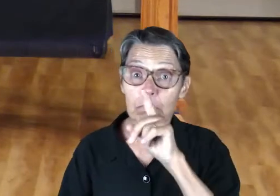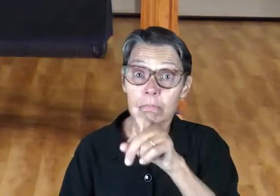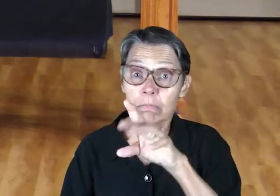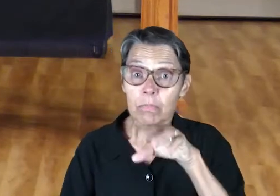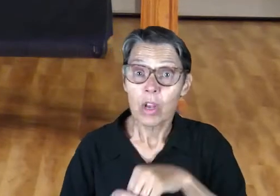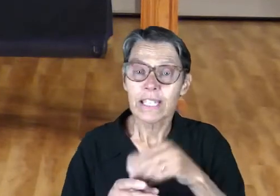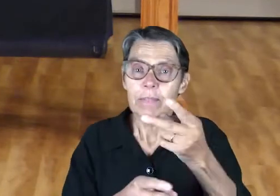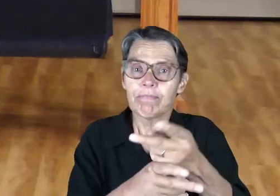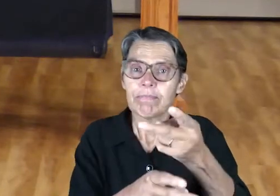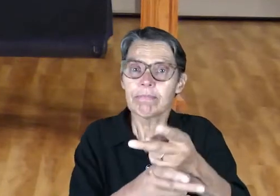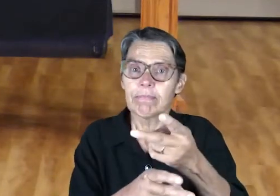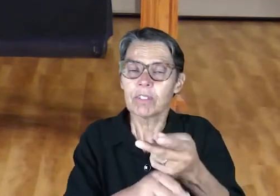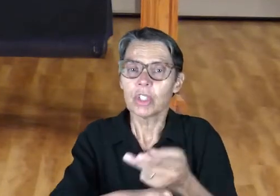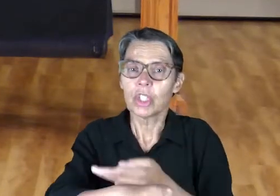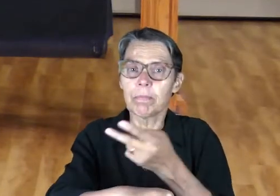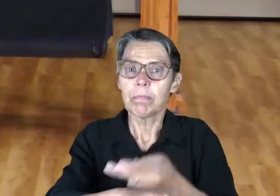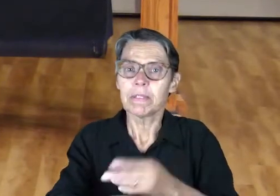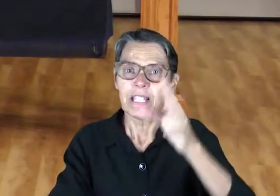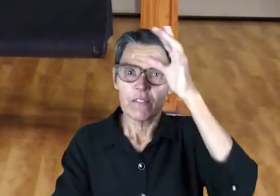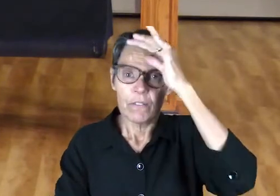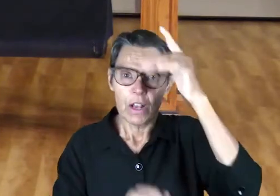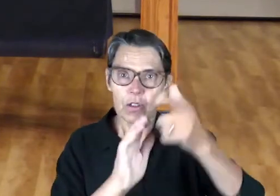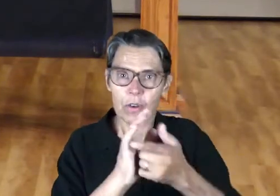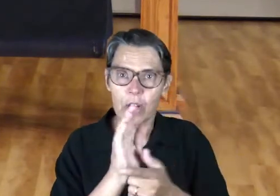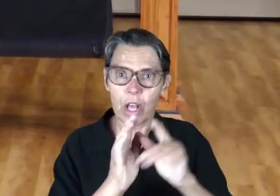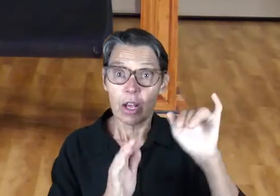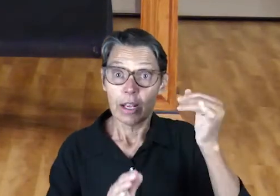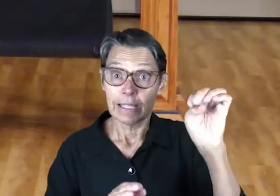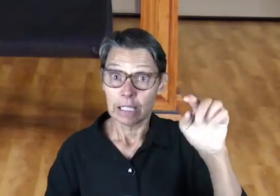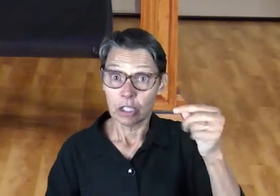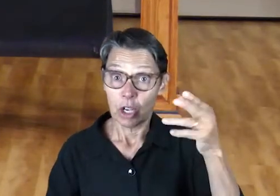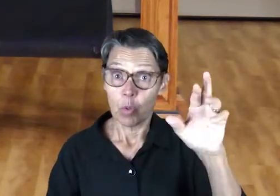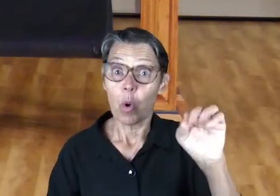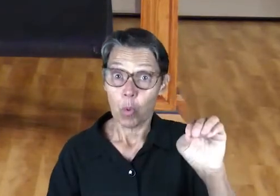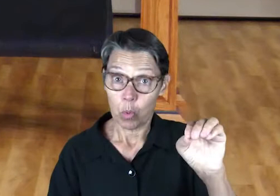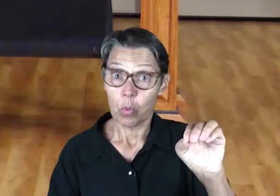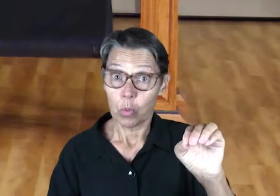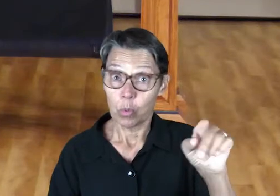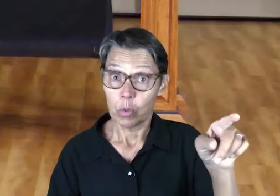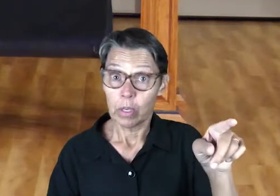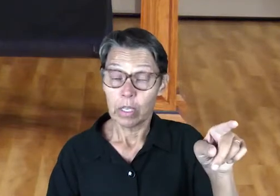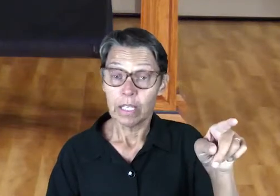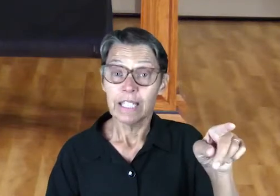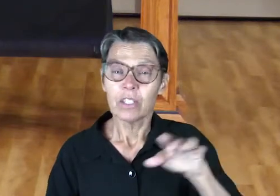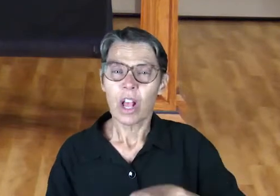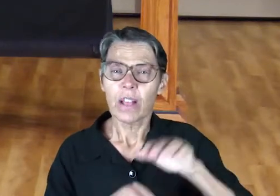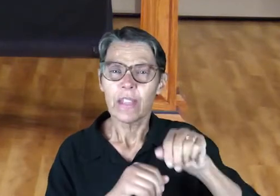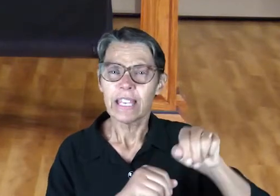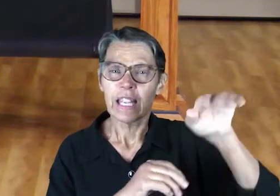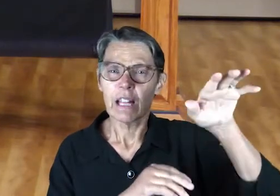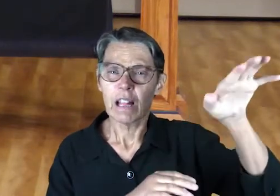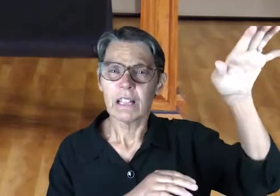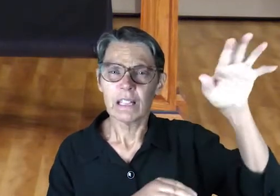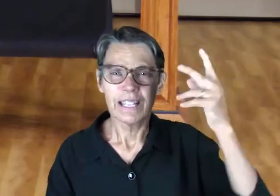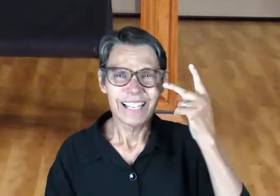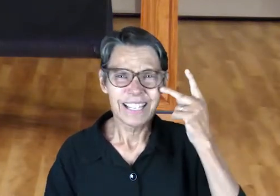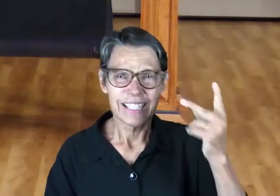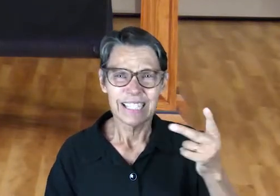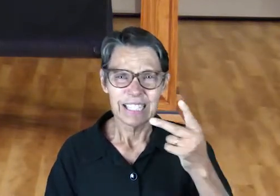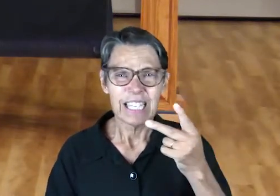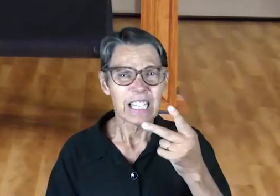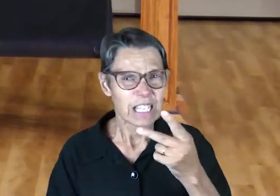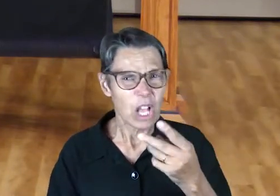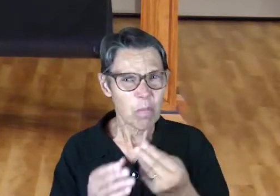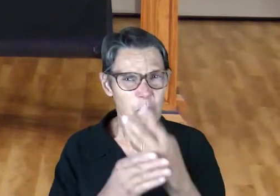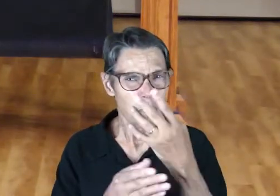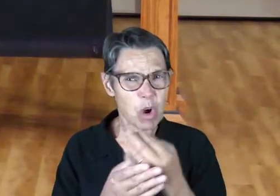that. He's keeping the sheep of his father-in-law, and he's out on the hillside one day, and he sees a bush that's